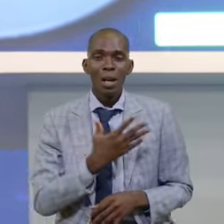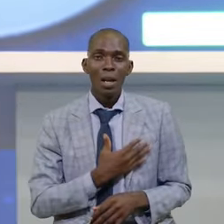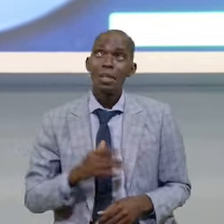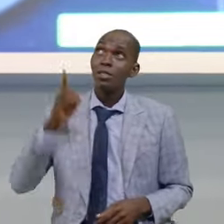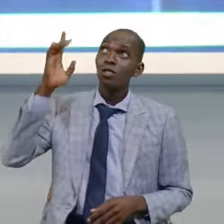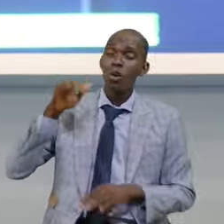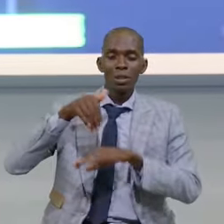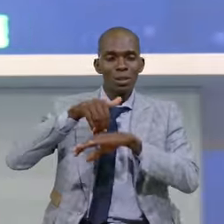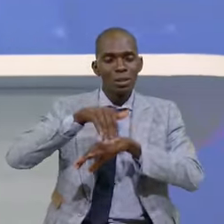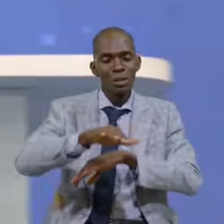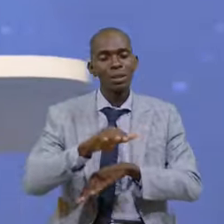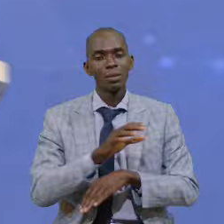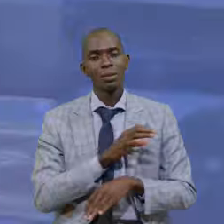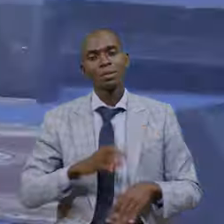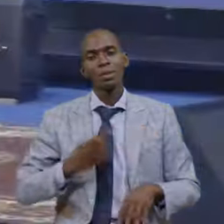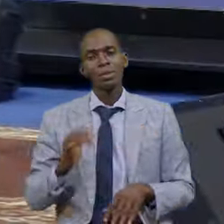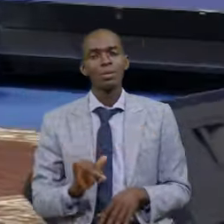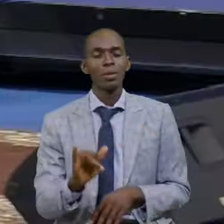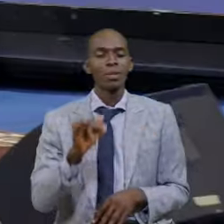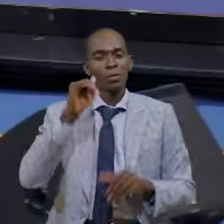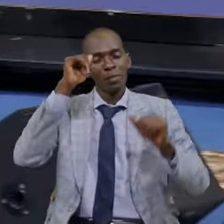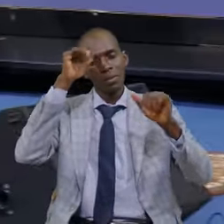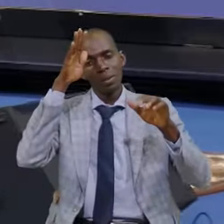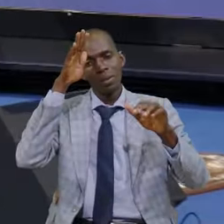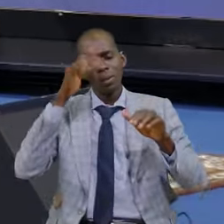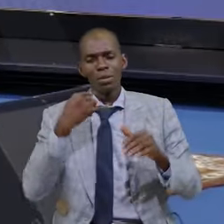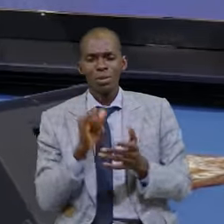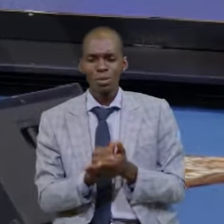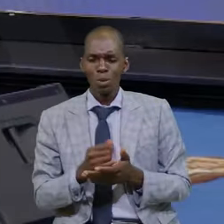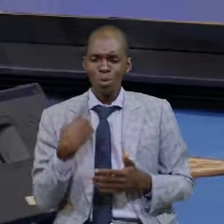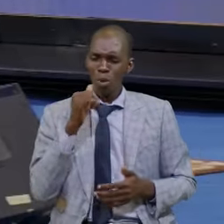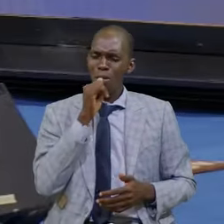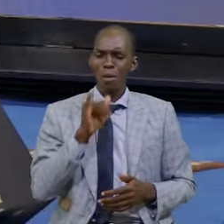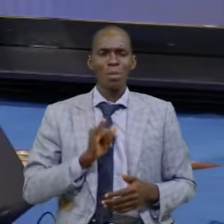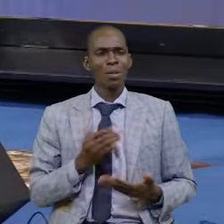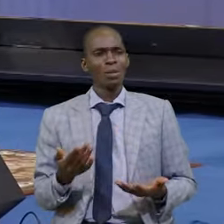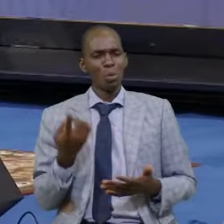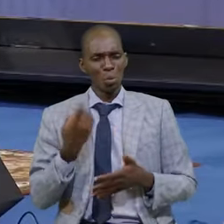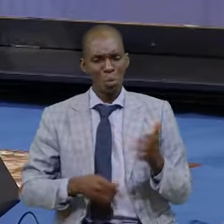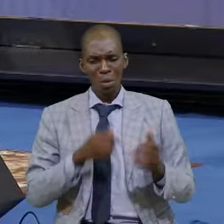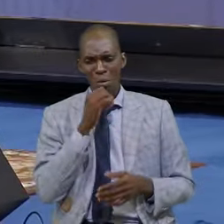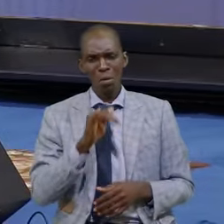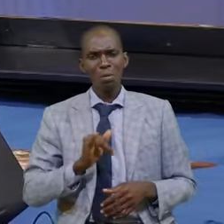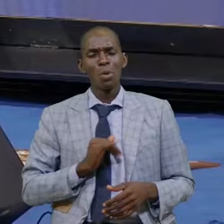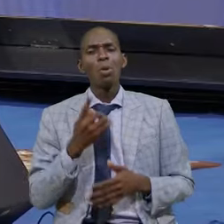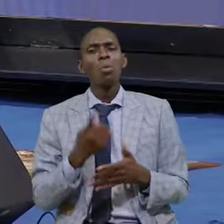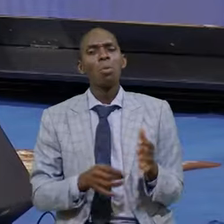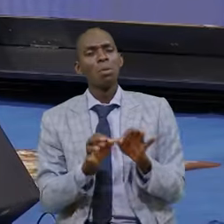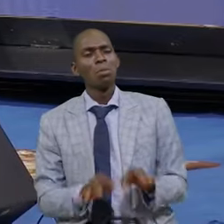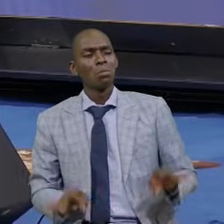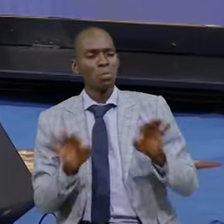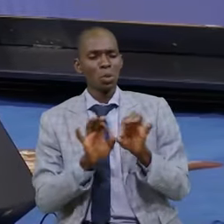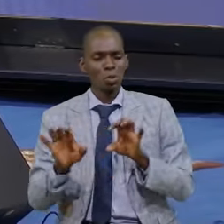am I? What am I? What value do I have that he will